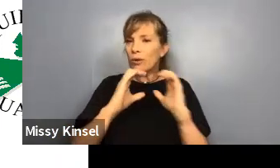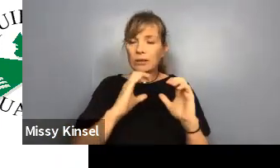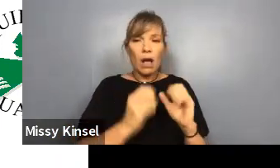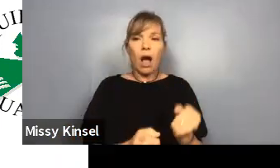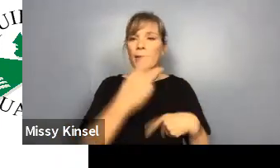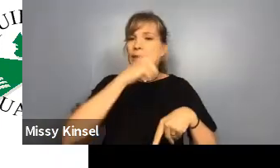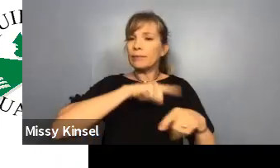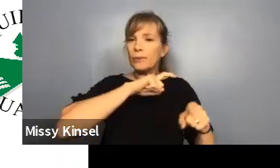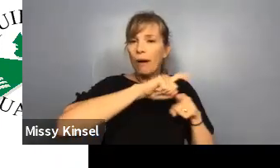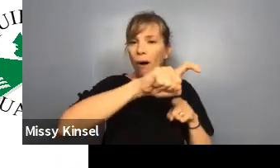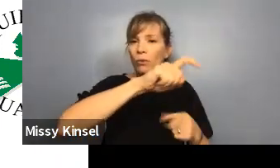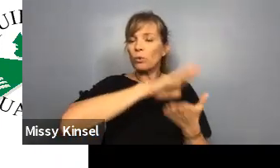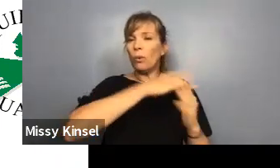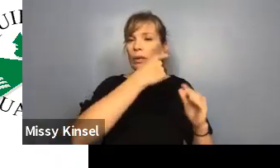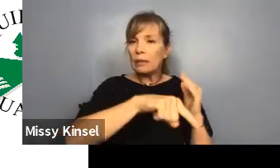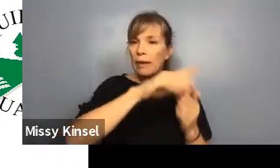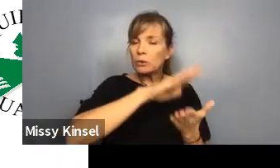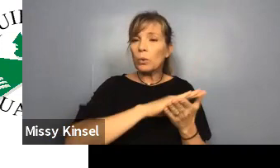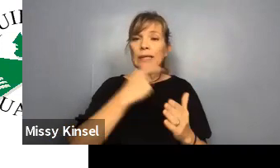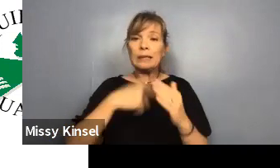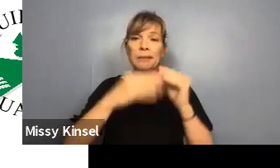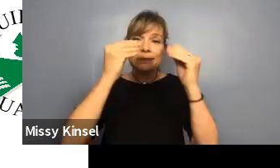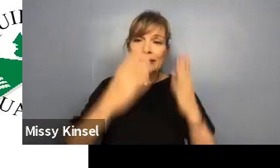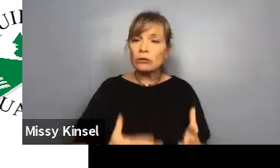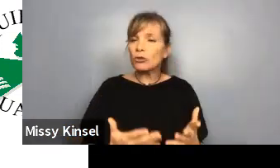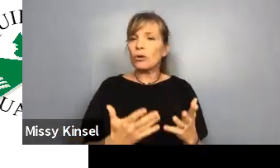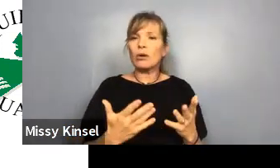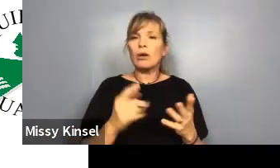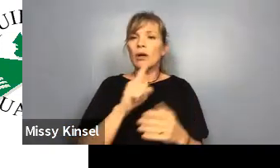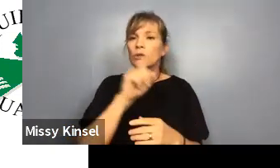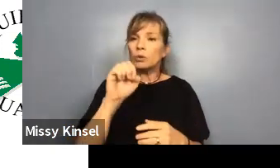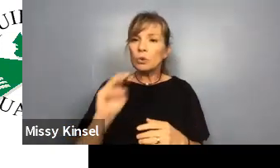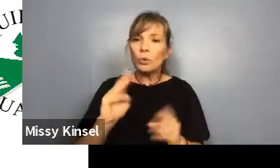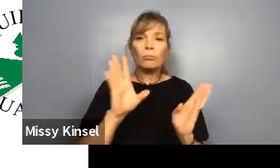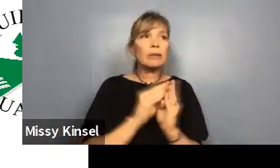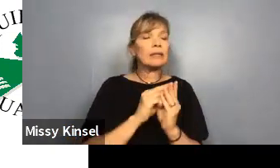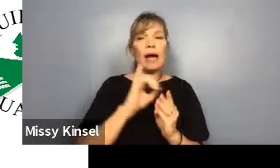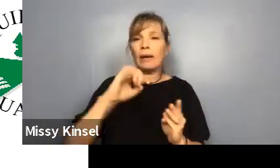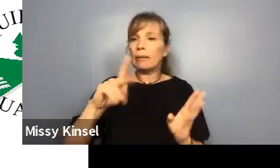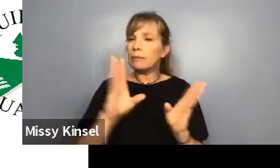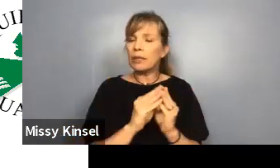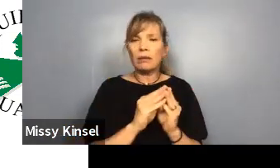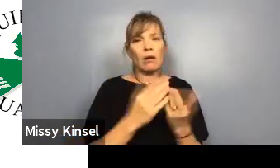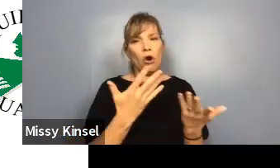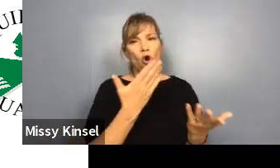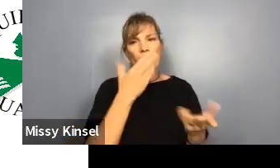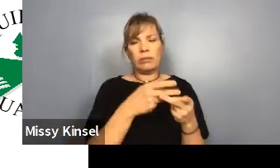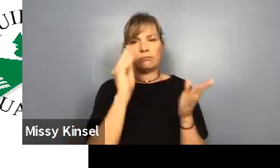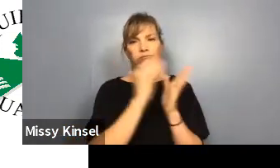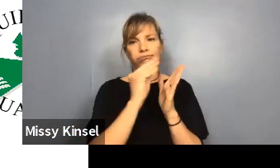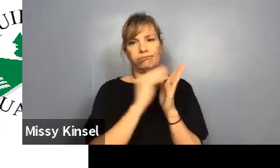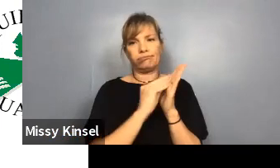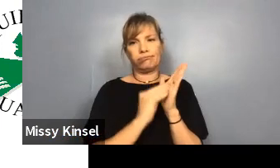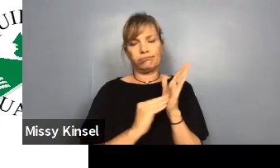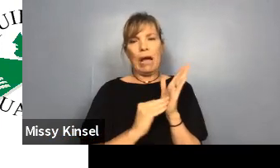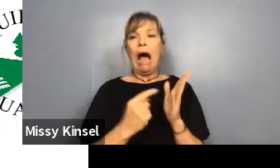school. So if there are emails with the teachers, you know, Zoom meetings, IEP meetings, whatever it is, this is a good place to track it.